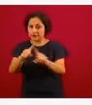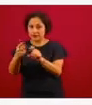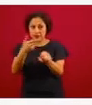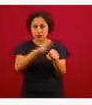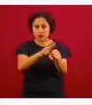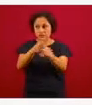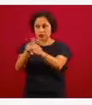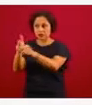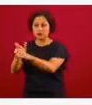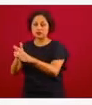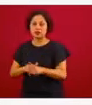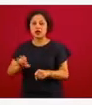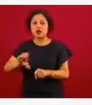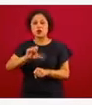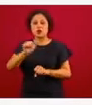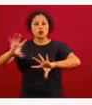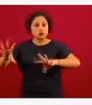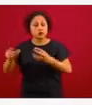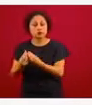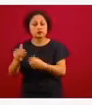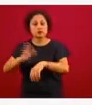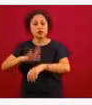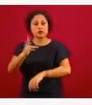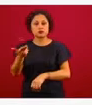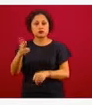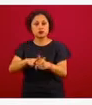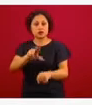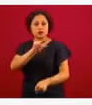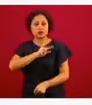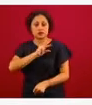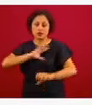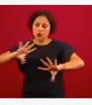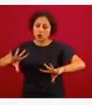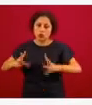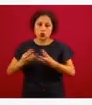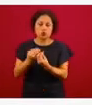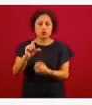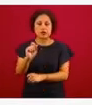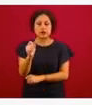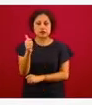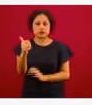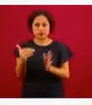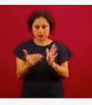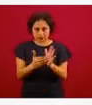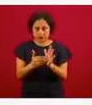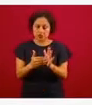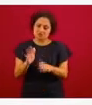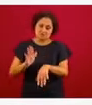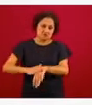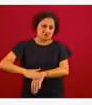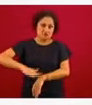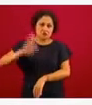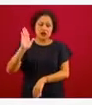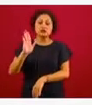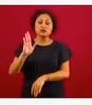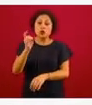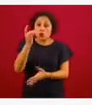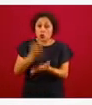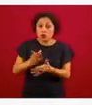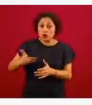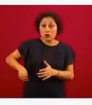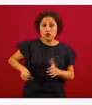almost 26,000 medical units. If we incorporated the private sector units, we have